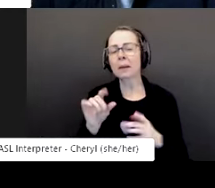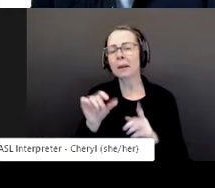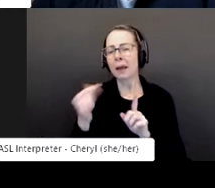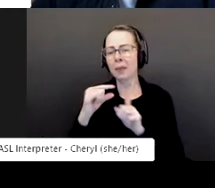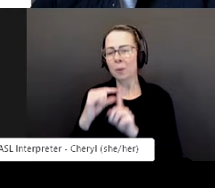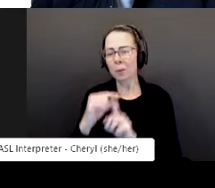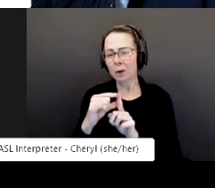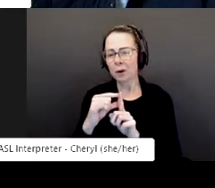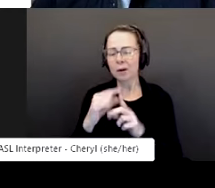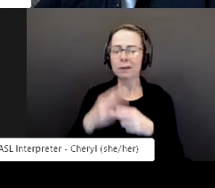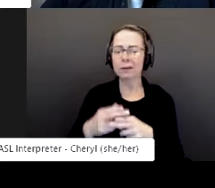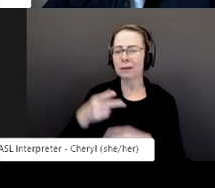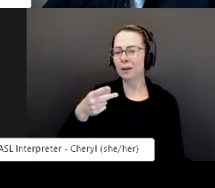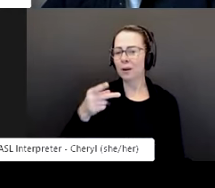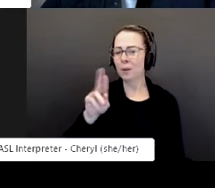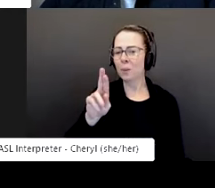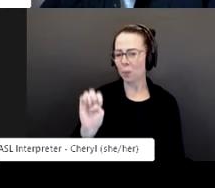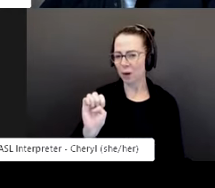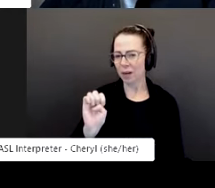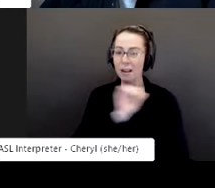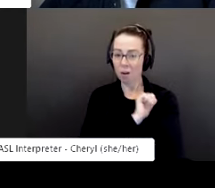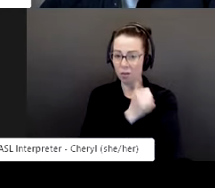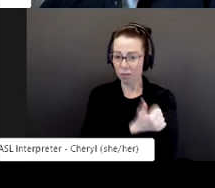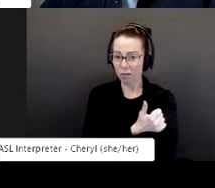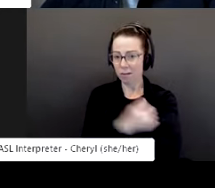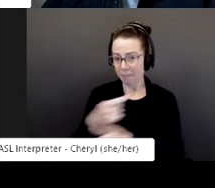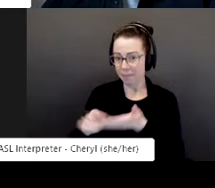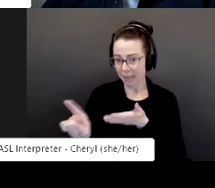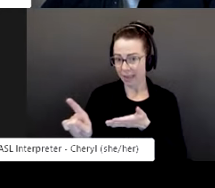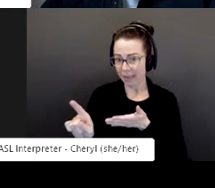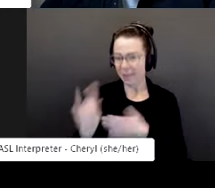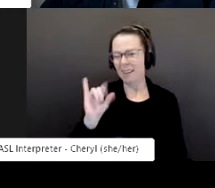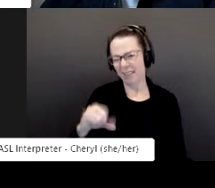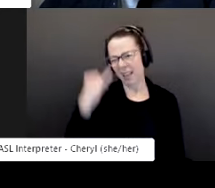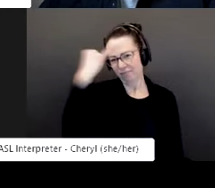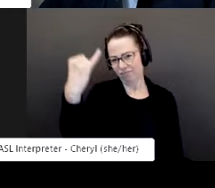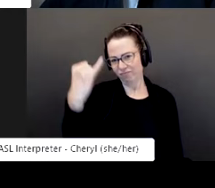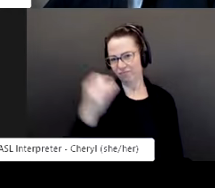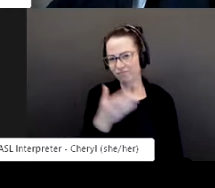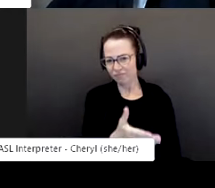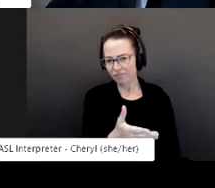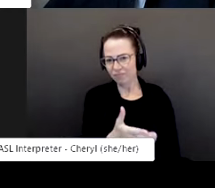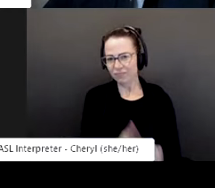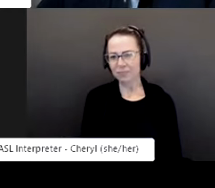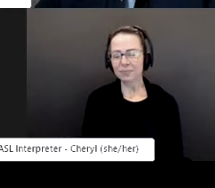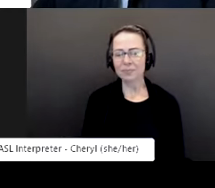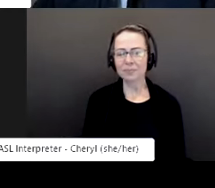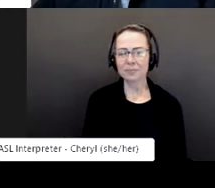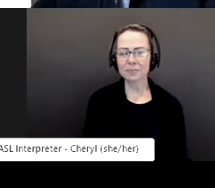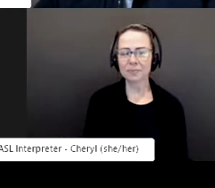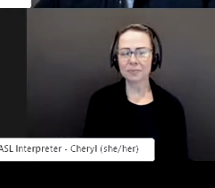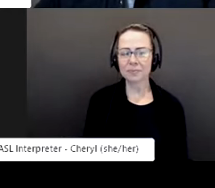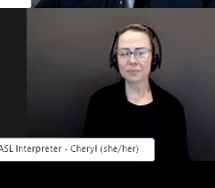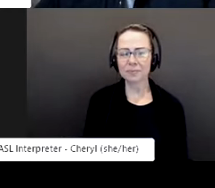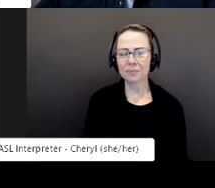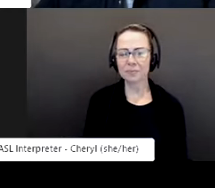debits, something like that. And it's true that a lot of major institutions or large corporations have